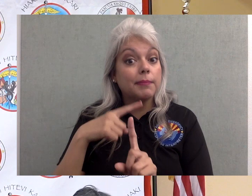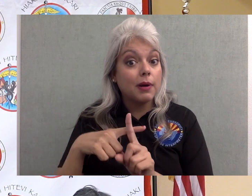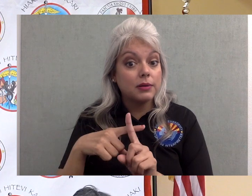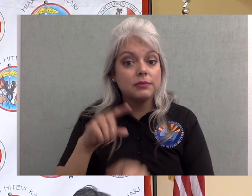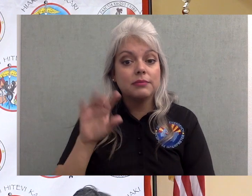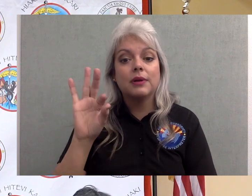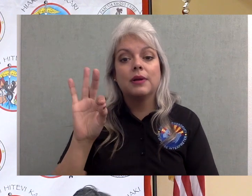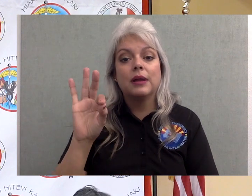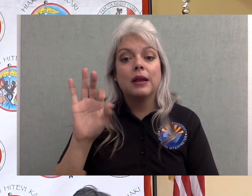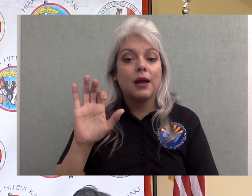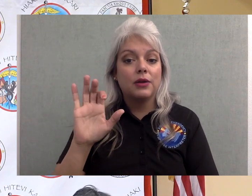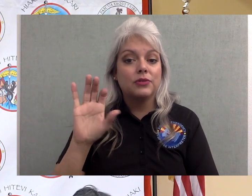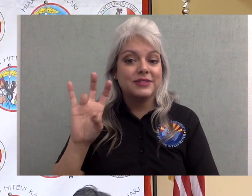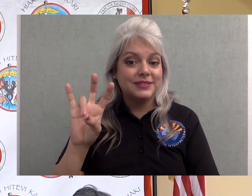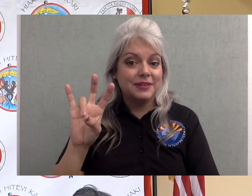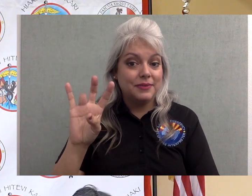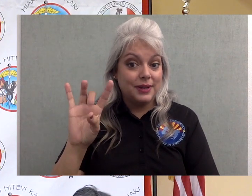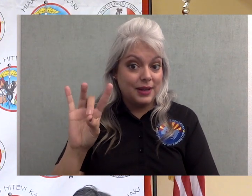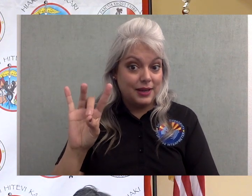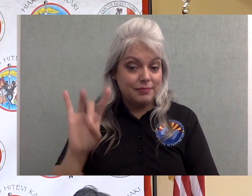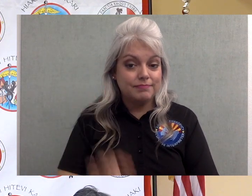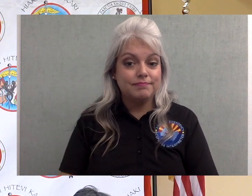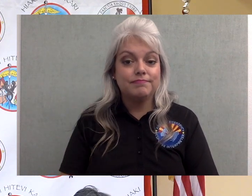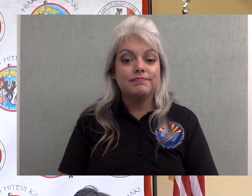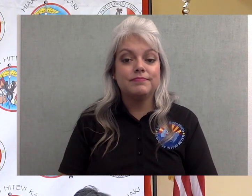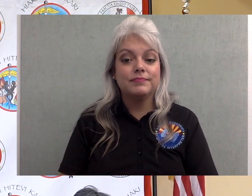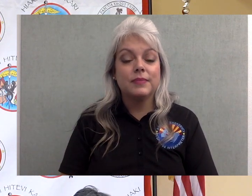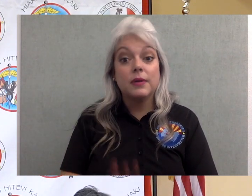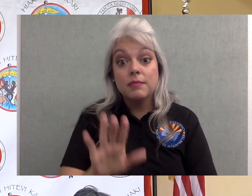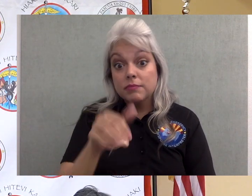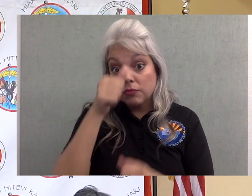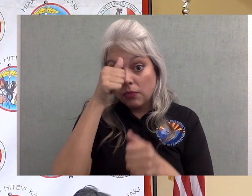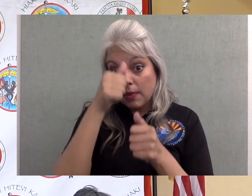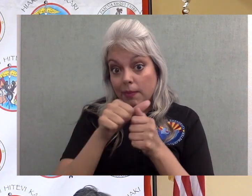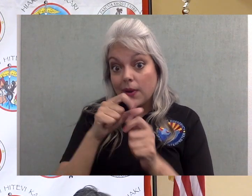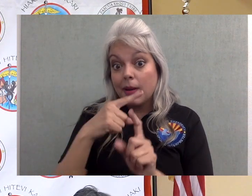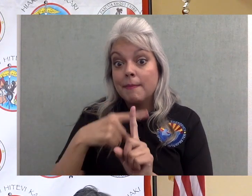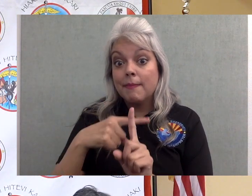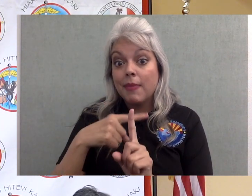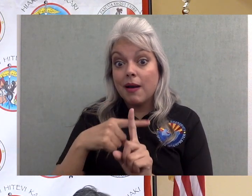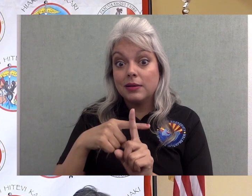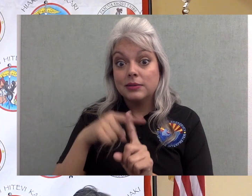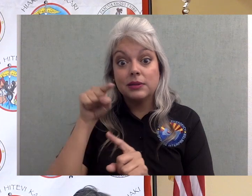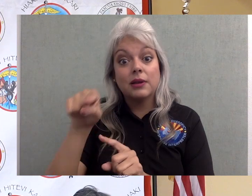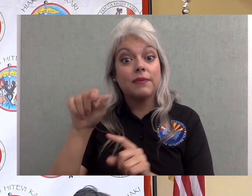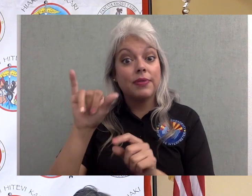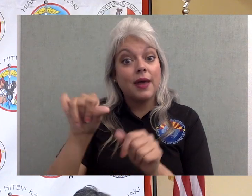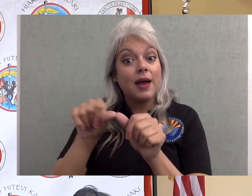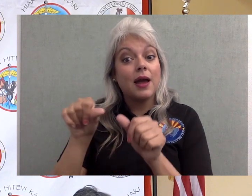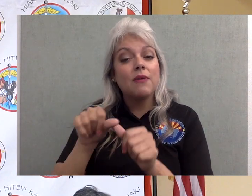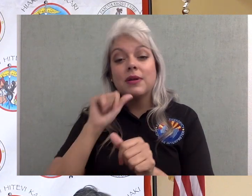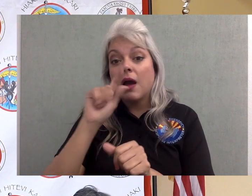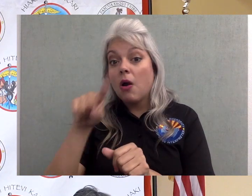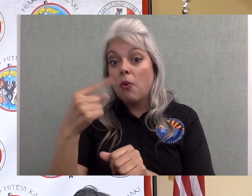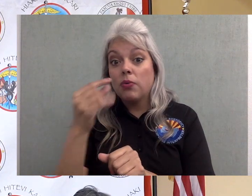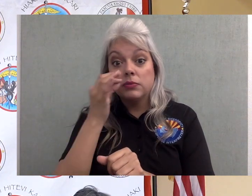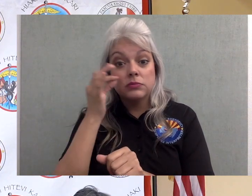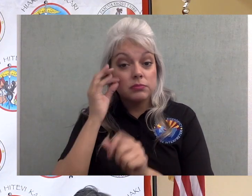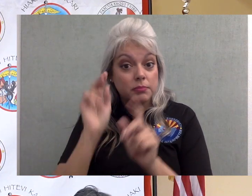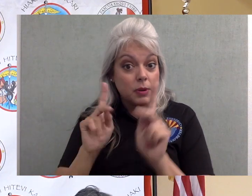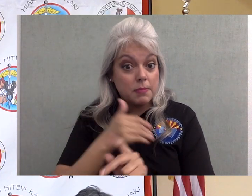is 978. And remember, the positive cases in Guadalupe are not only tribal members, but